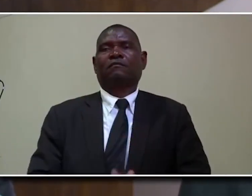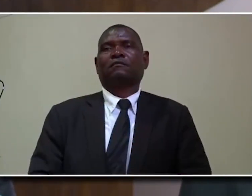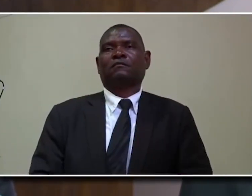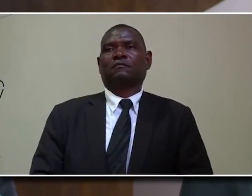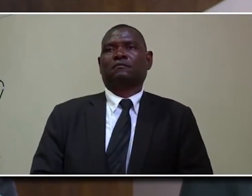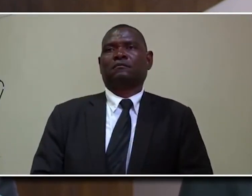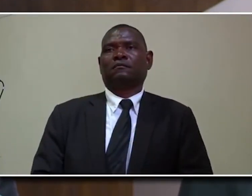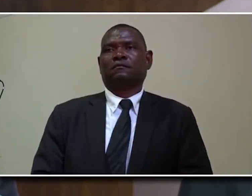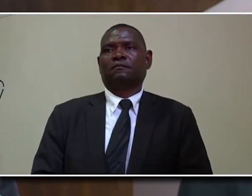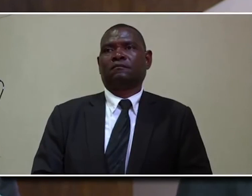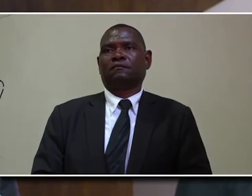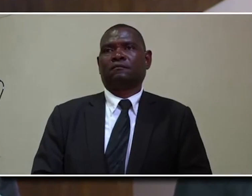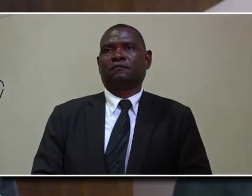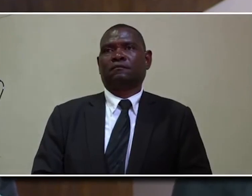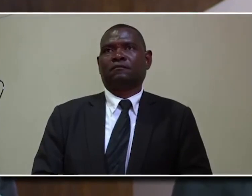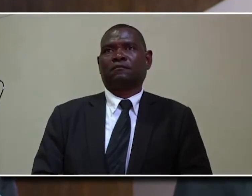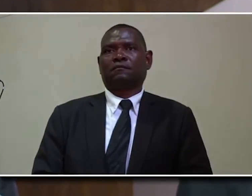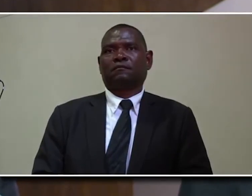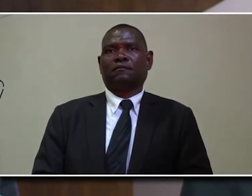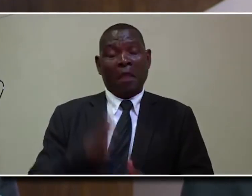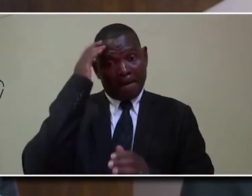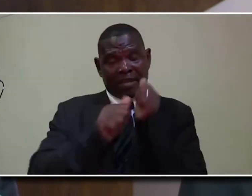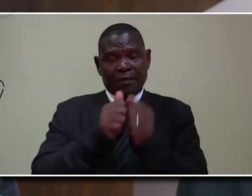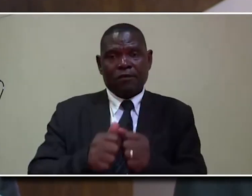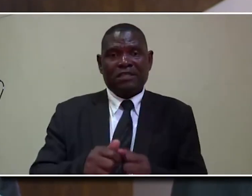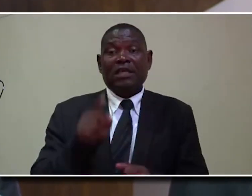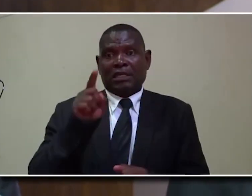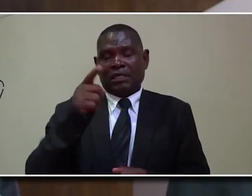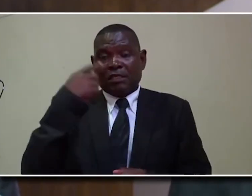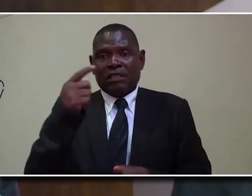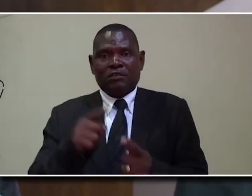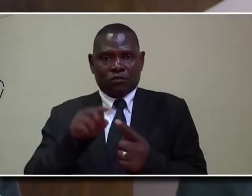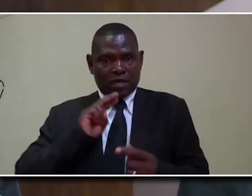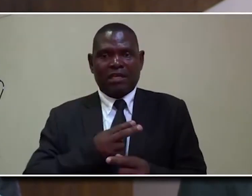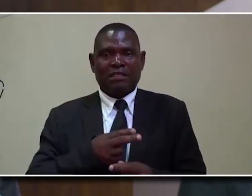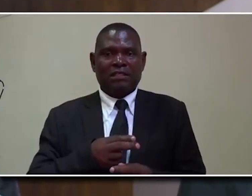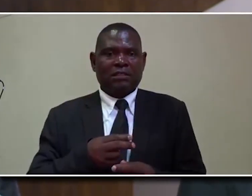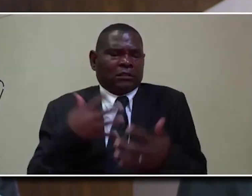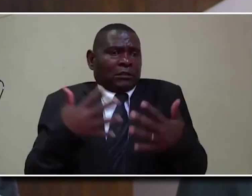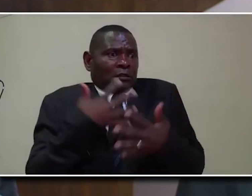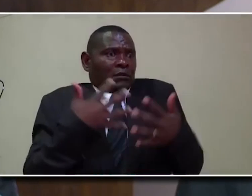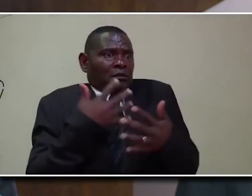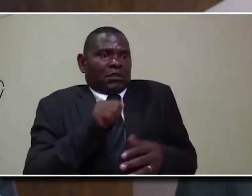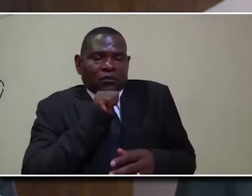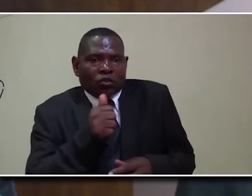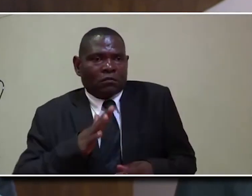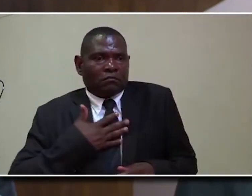Because he says to us, fear not, my little flock, I'll be